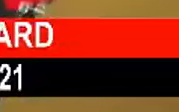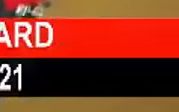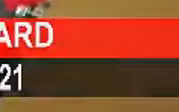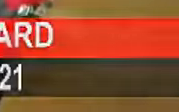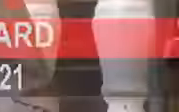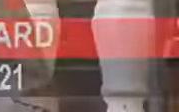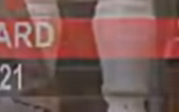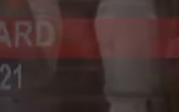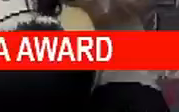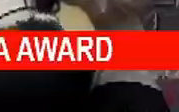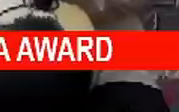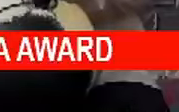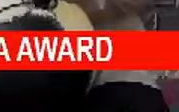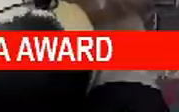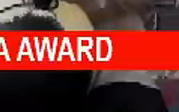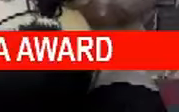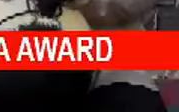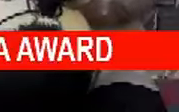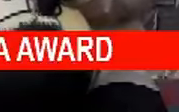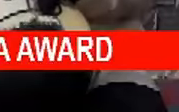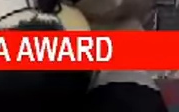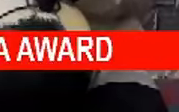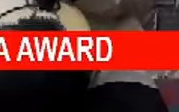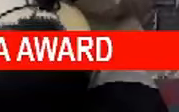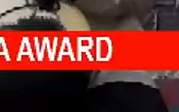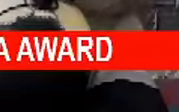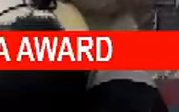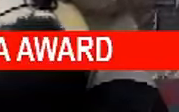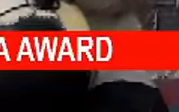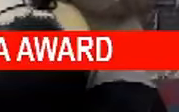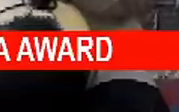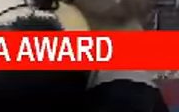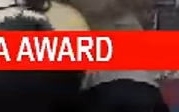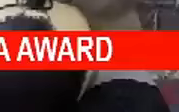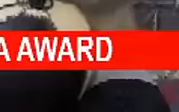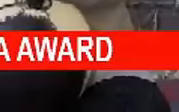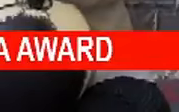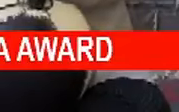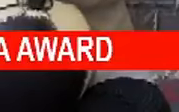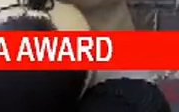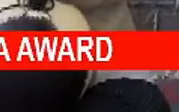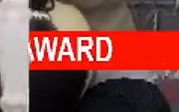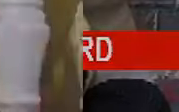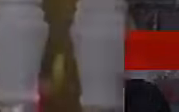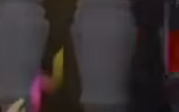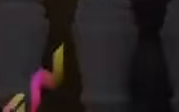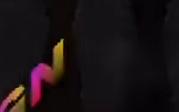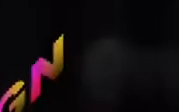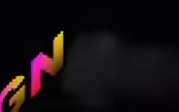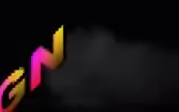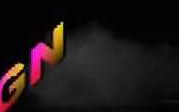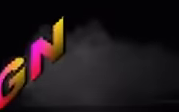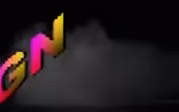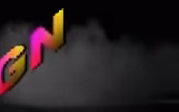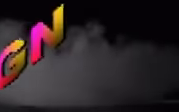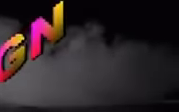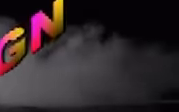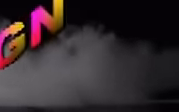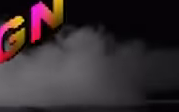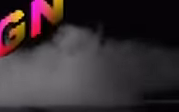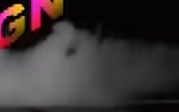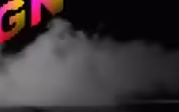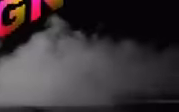ndamu be mele neti he baba dalba aho moro bari SB painting and